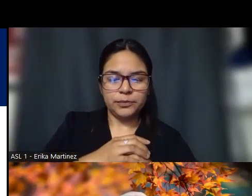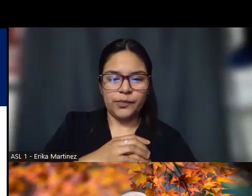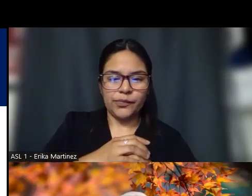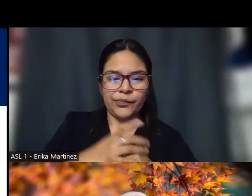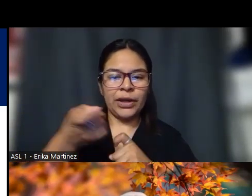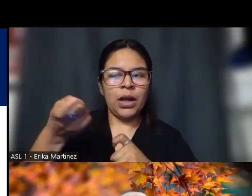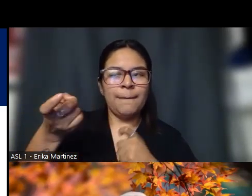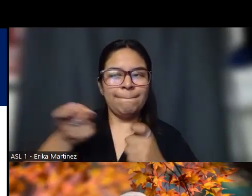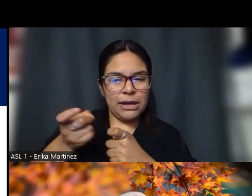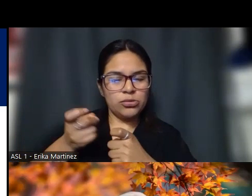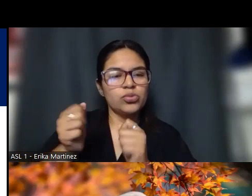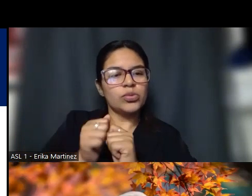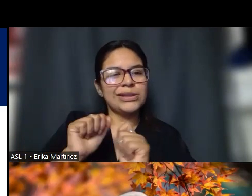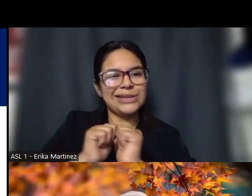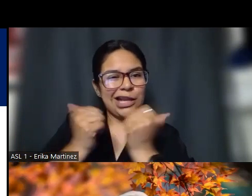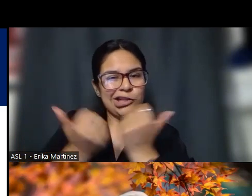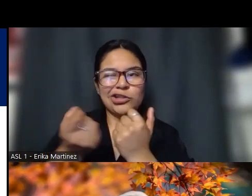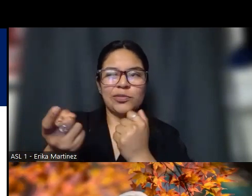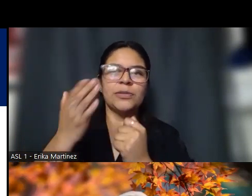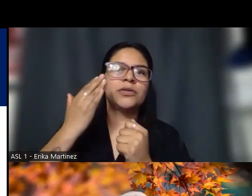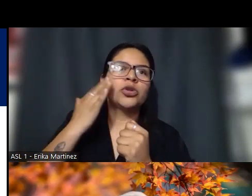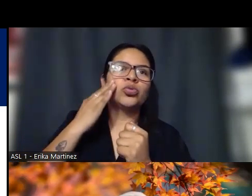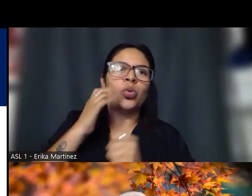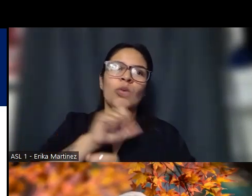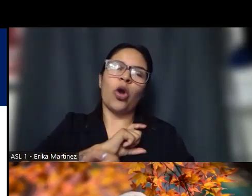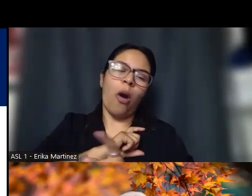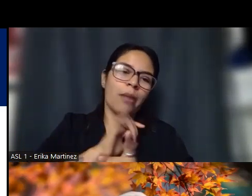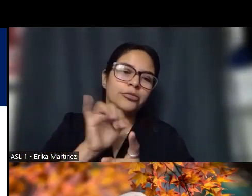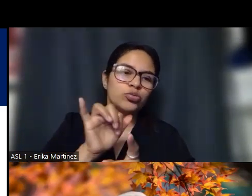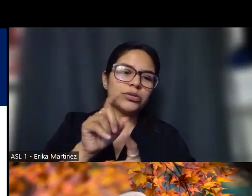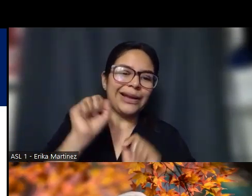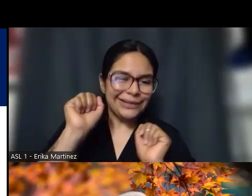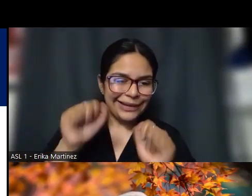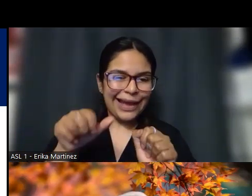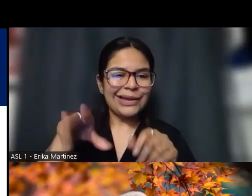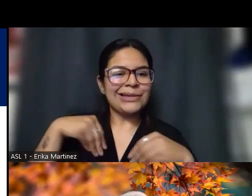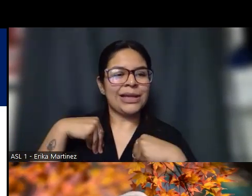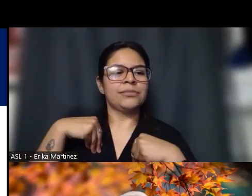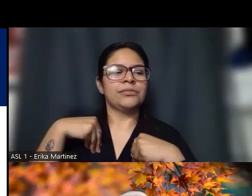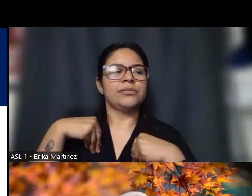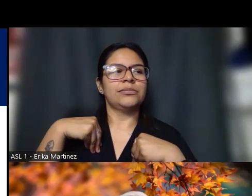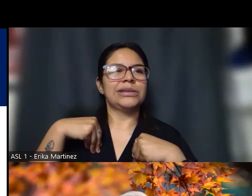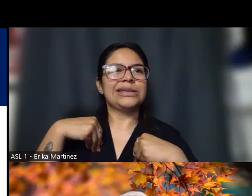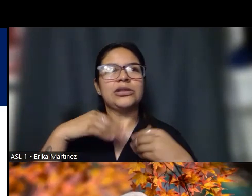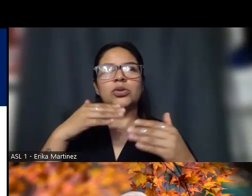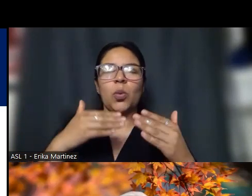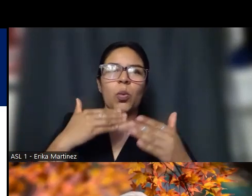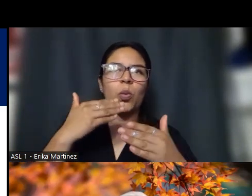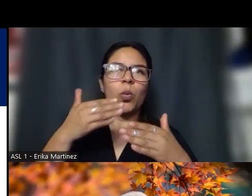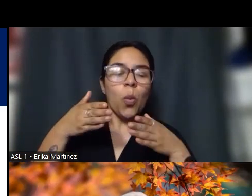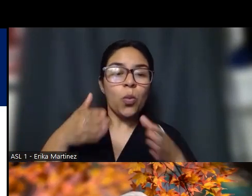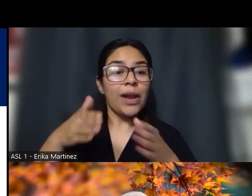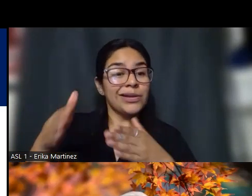these agencies or commanders of law enforcement who can take appropriate steps to investigate